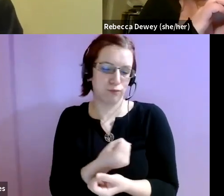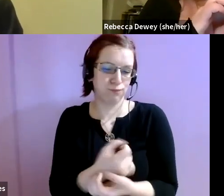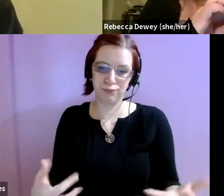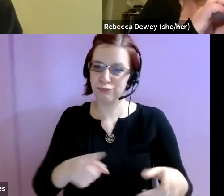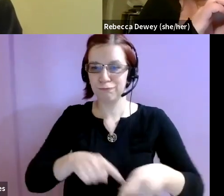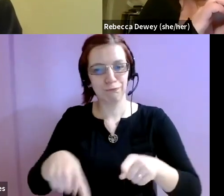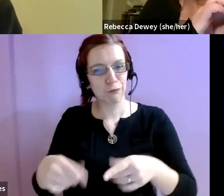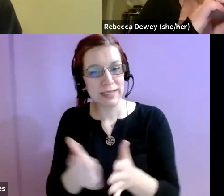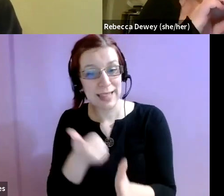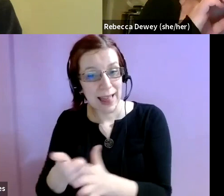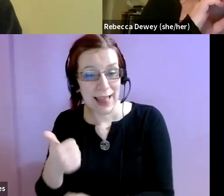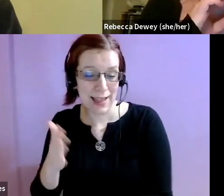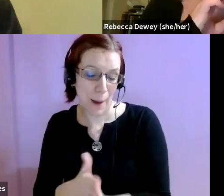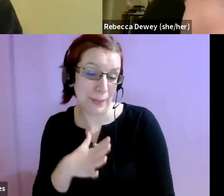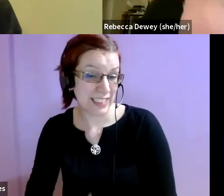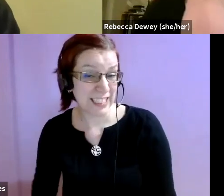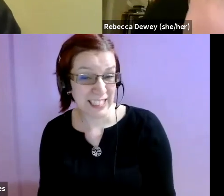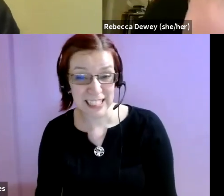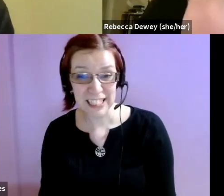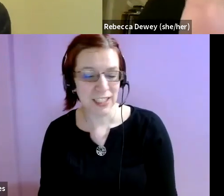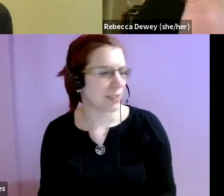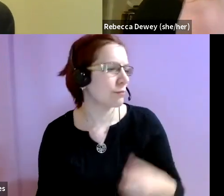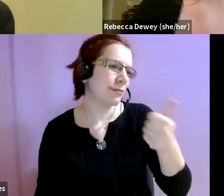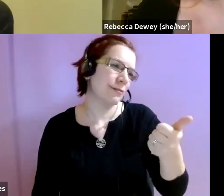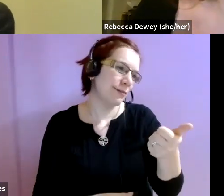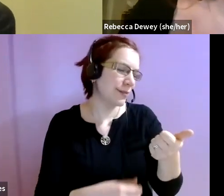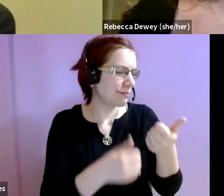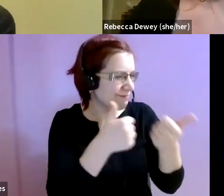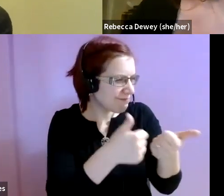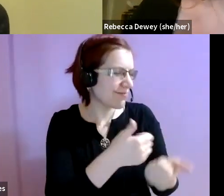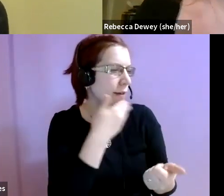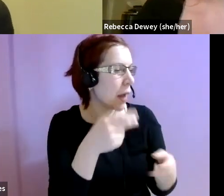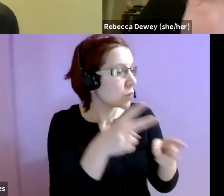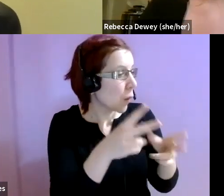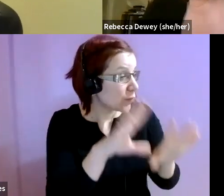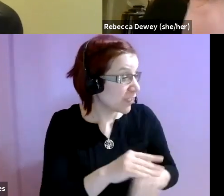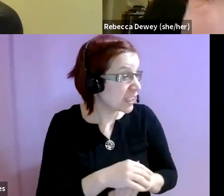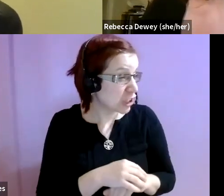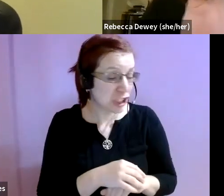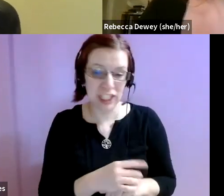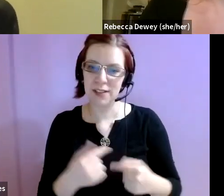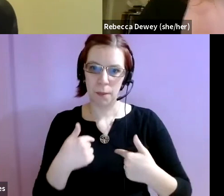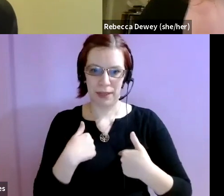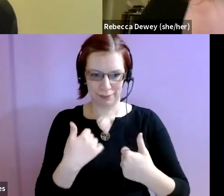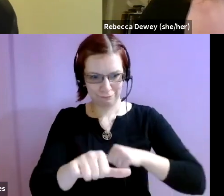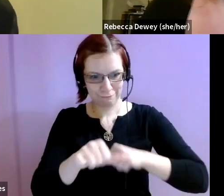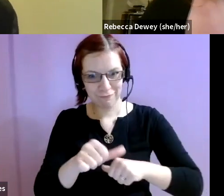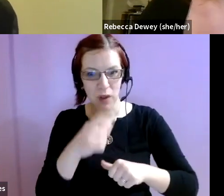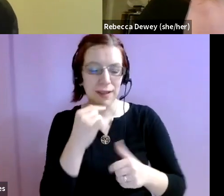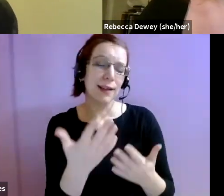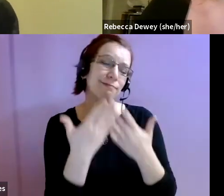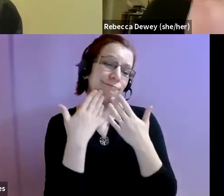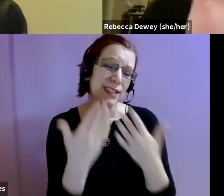need. Lovely. Well, that's a great note to end on. Thank you so much. So that just leaves me with the task of thanking you very